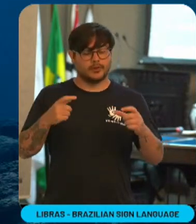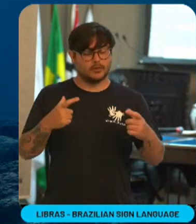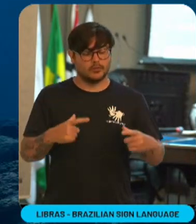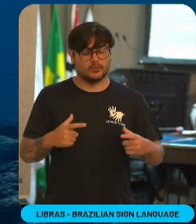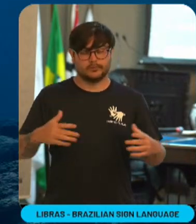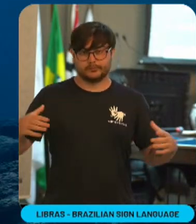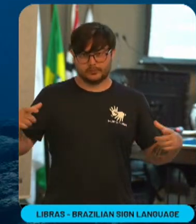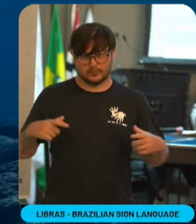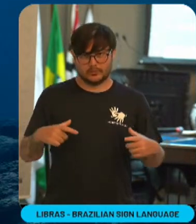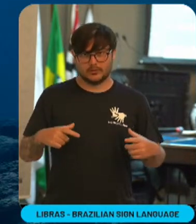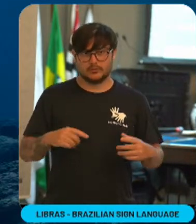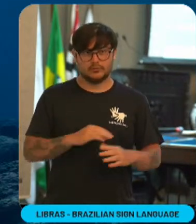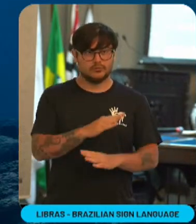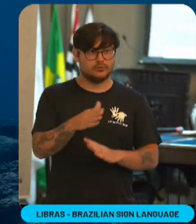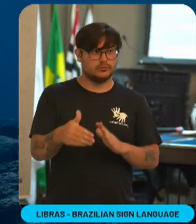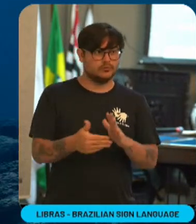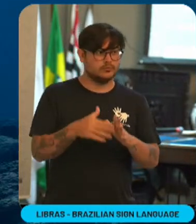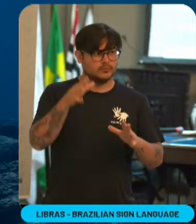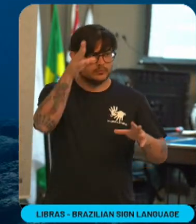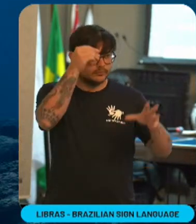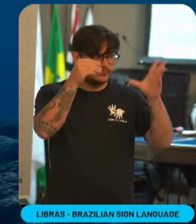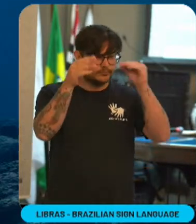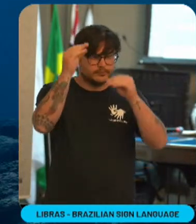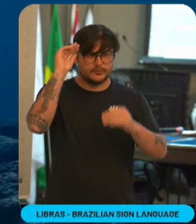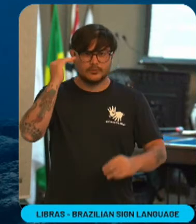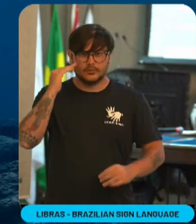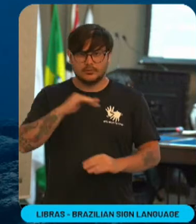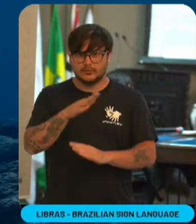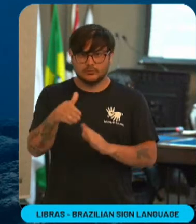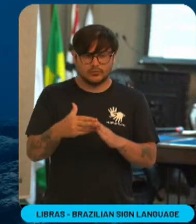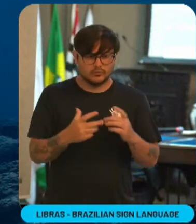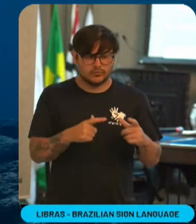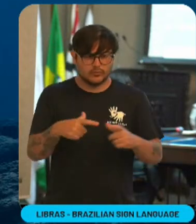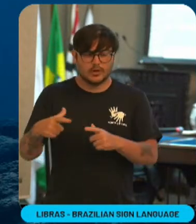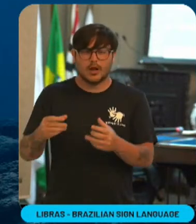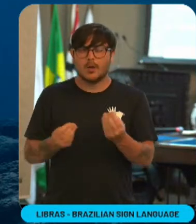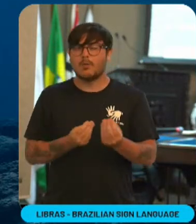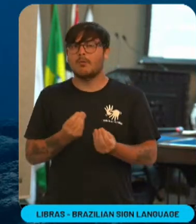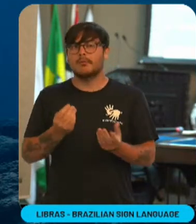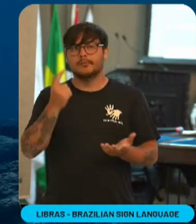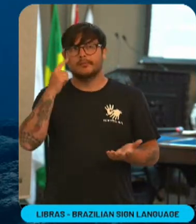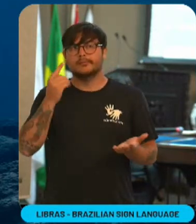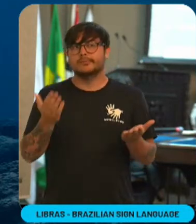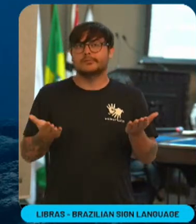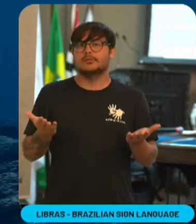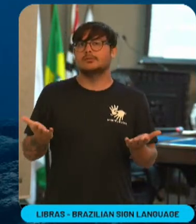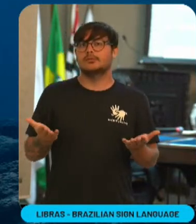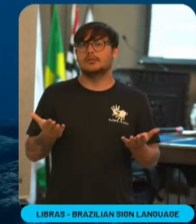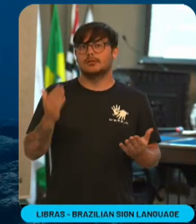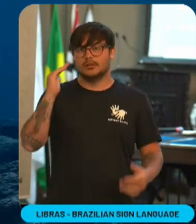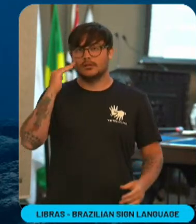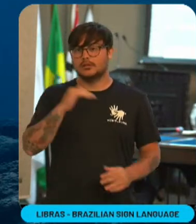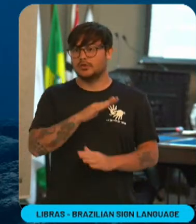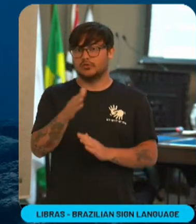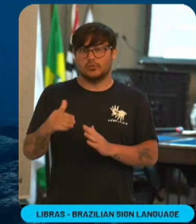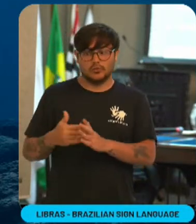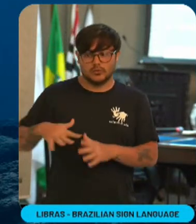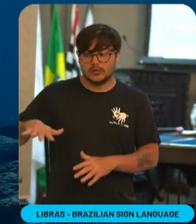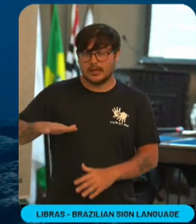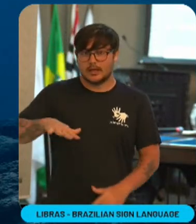regarding the local scope, with the understanding of all these spheres, how do you balance